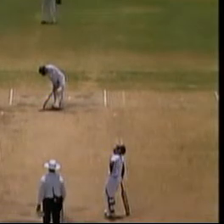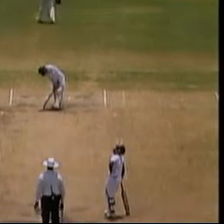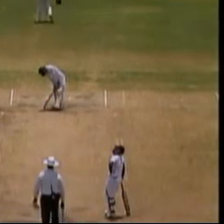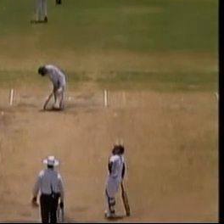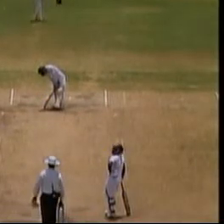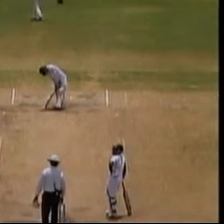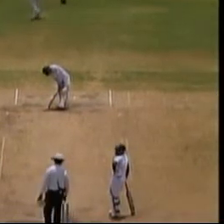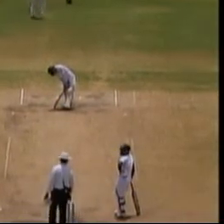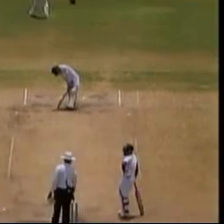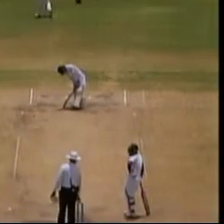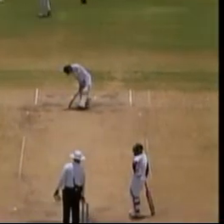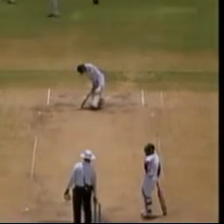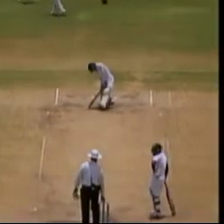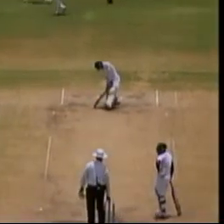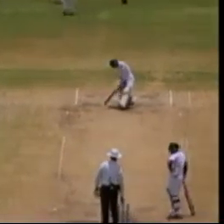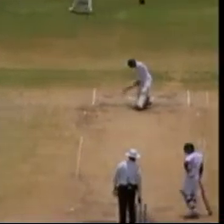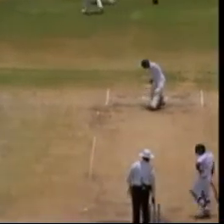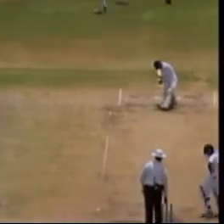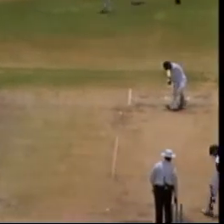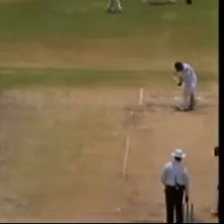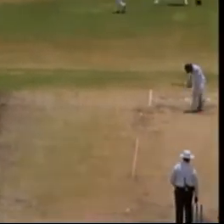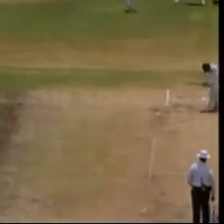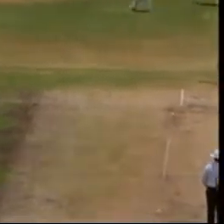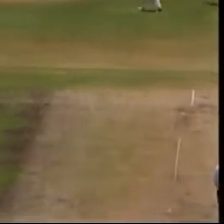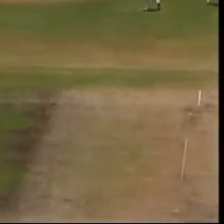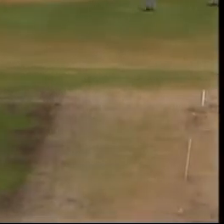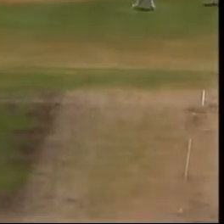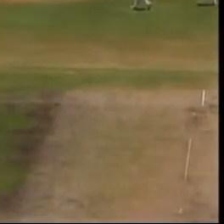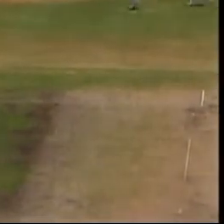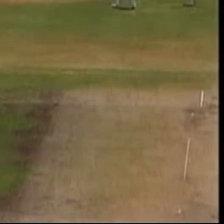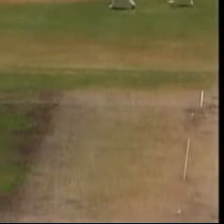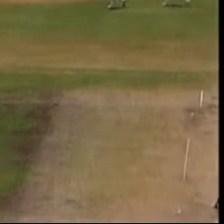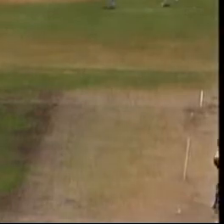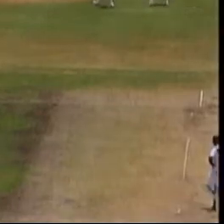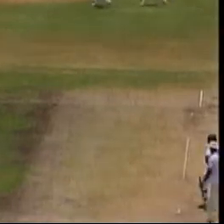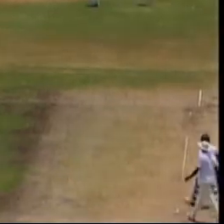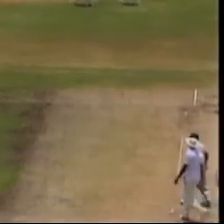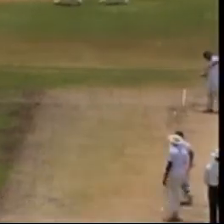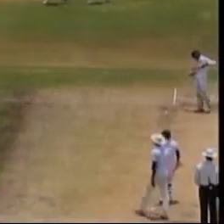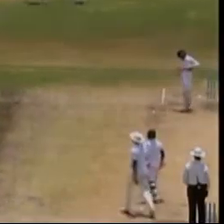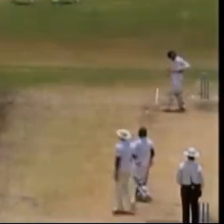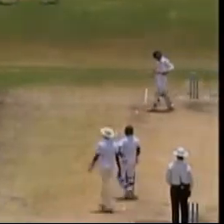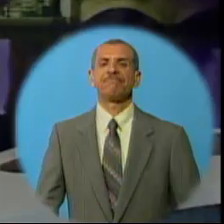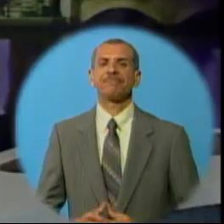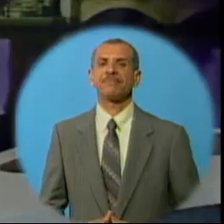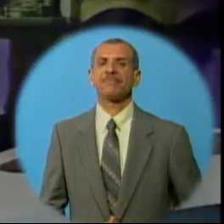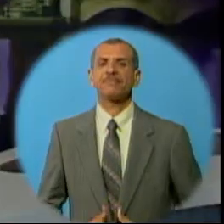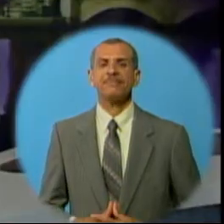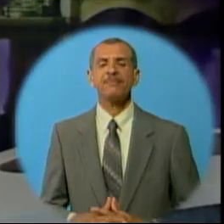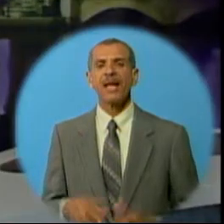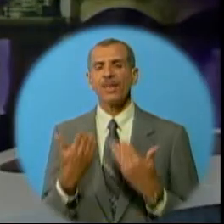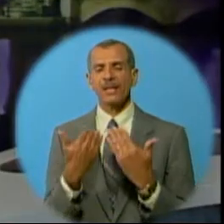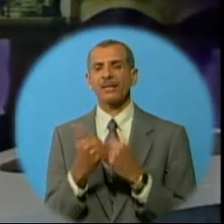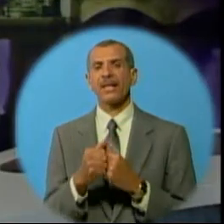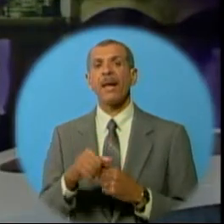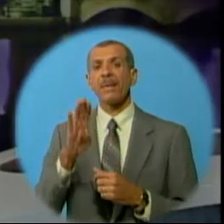a duck. Bangladesh A 111 for 5 at the break. Shane Jones, CBC Sports. Well, thanks,